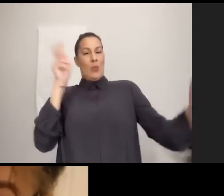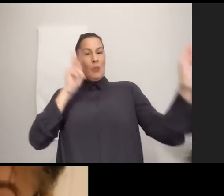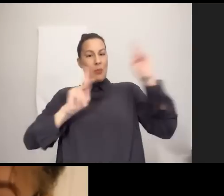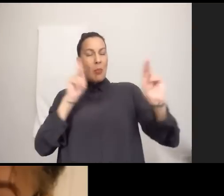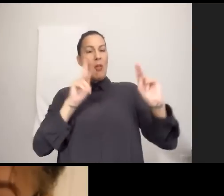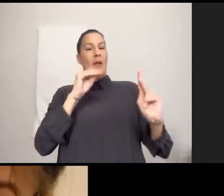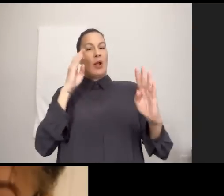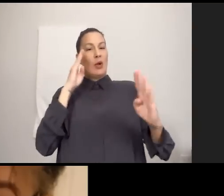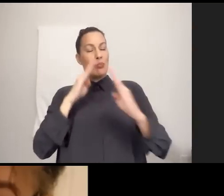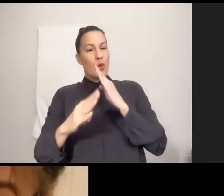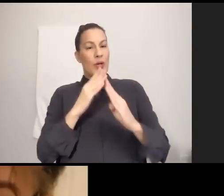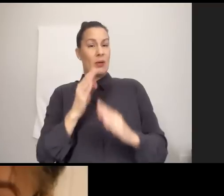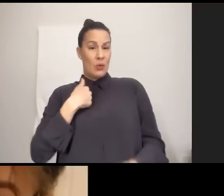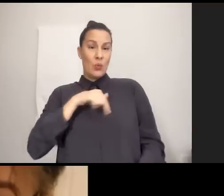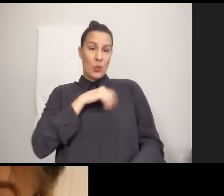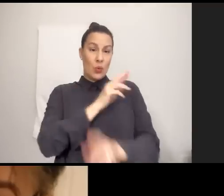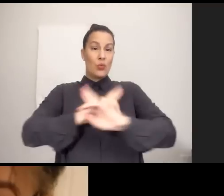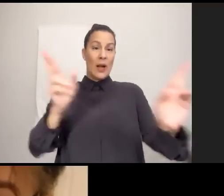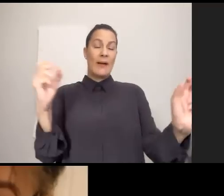ready to fight.